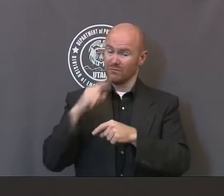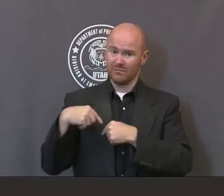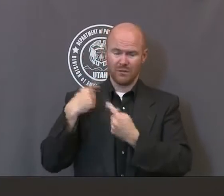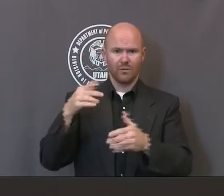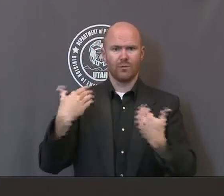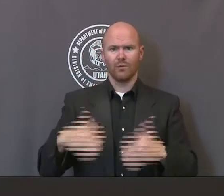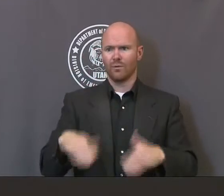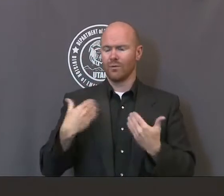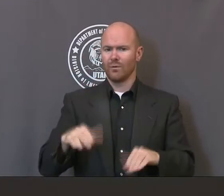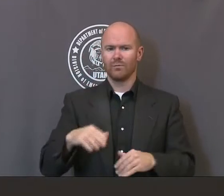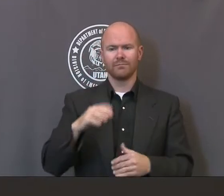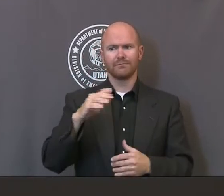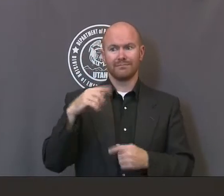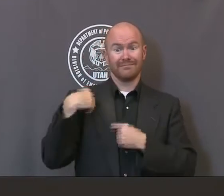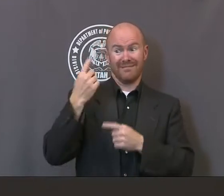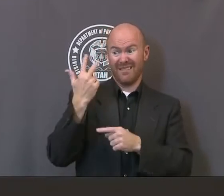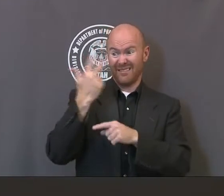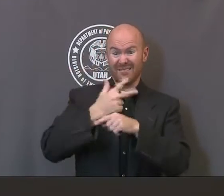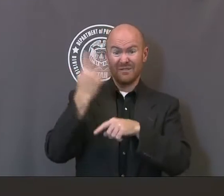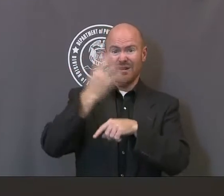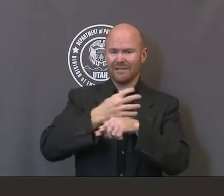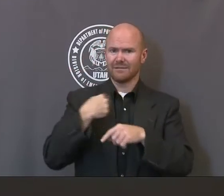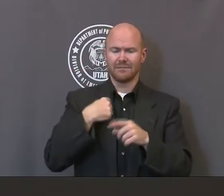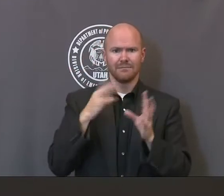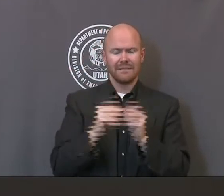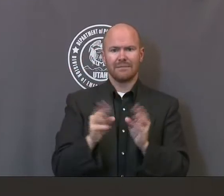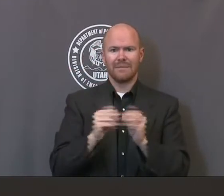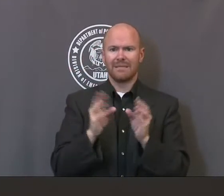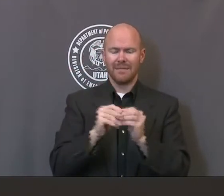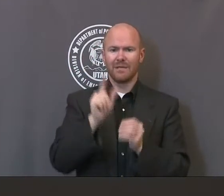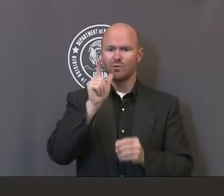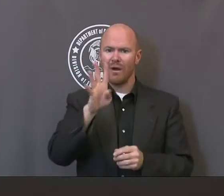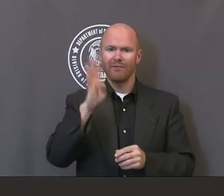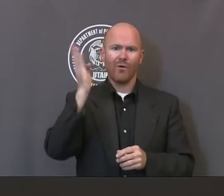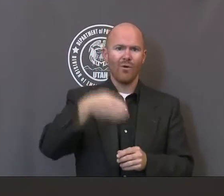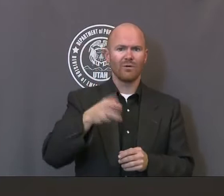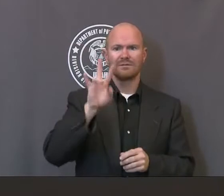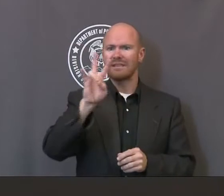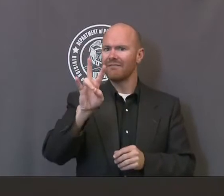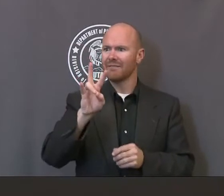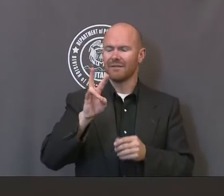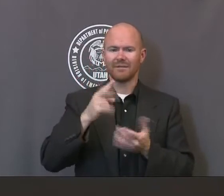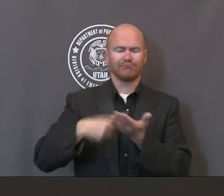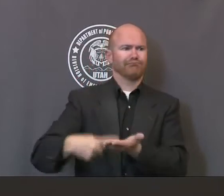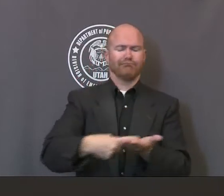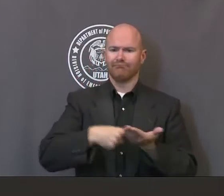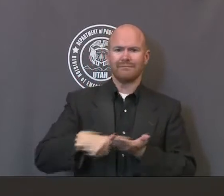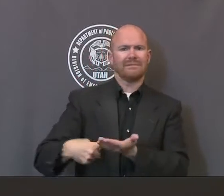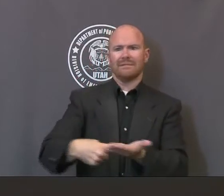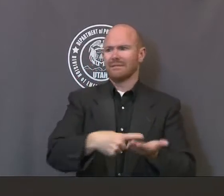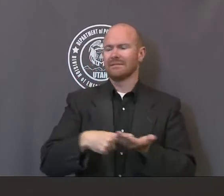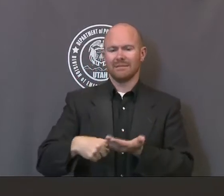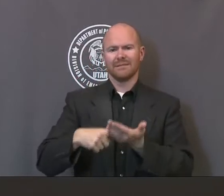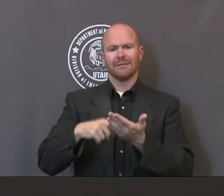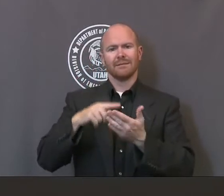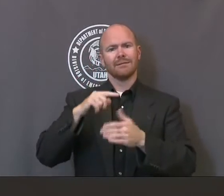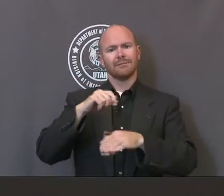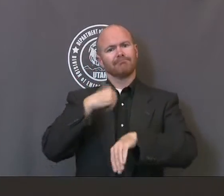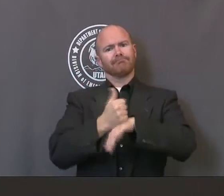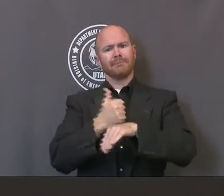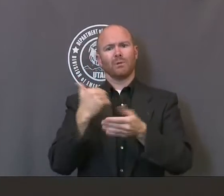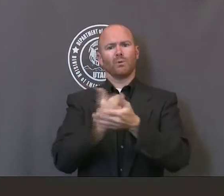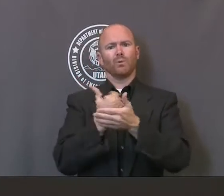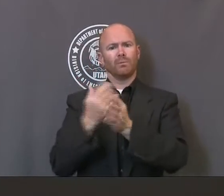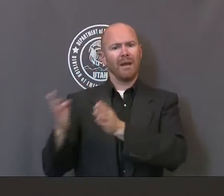24-hour round-the-clock effort by many people, and we thank all who helped us to get to this point with this new plan. And this new